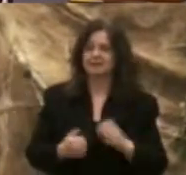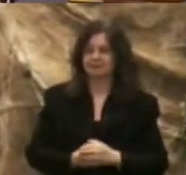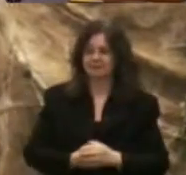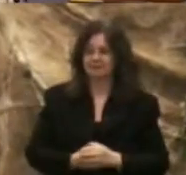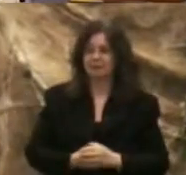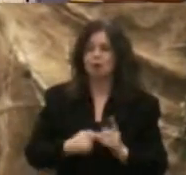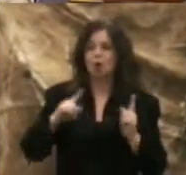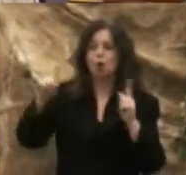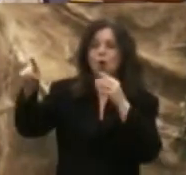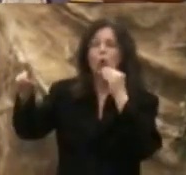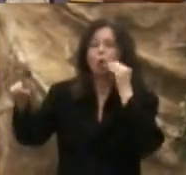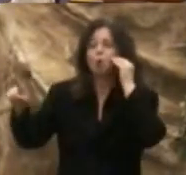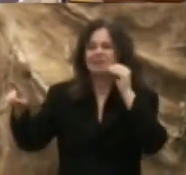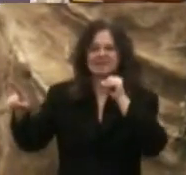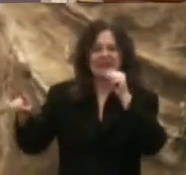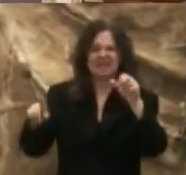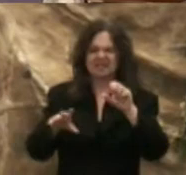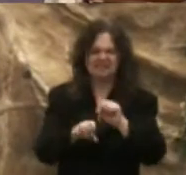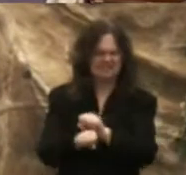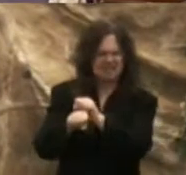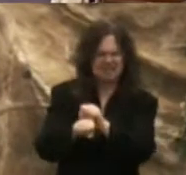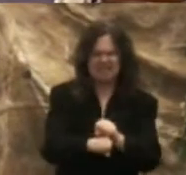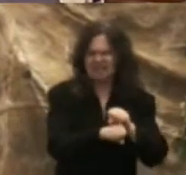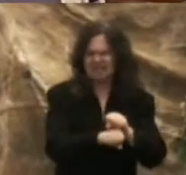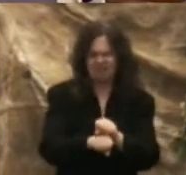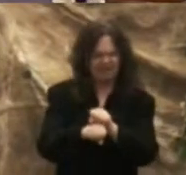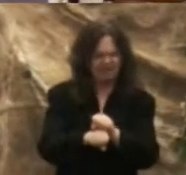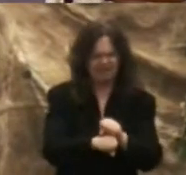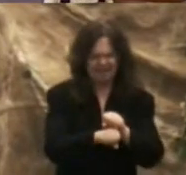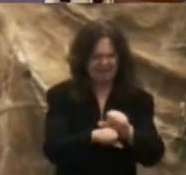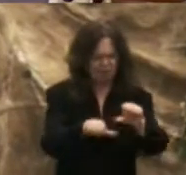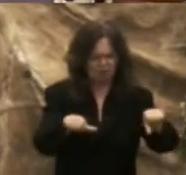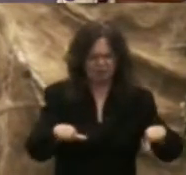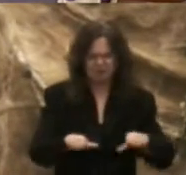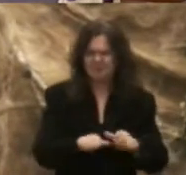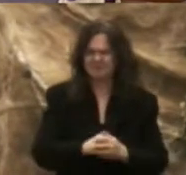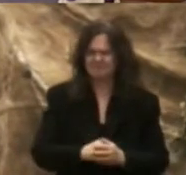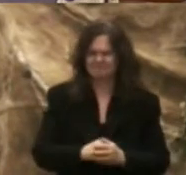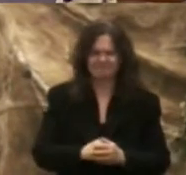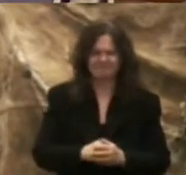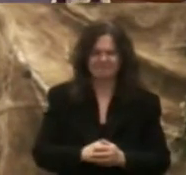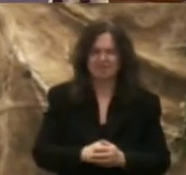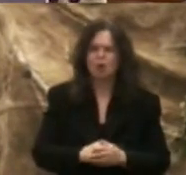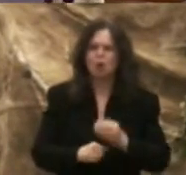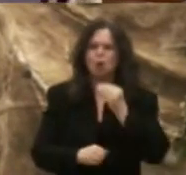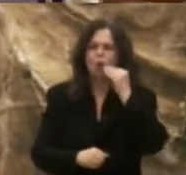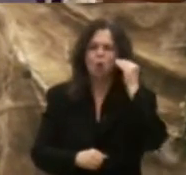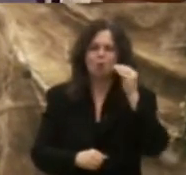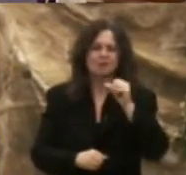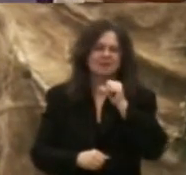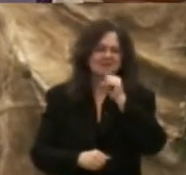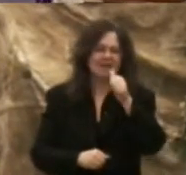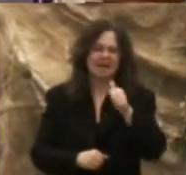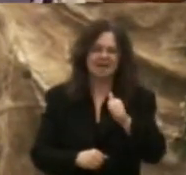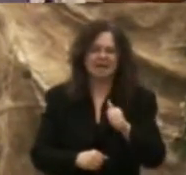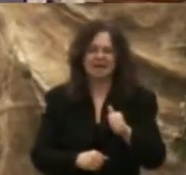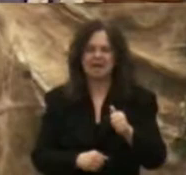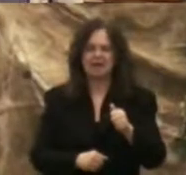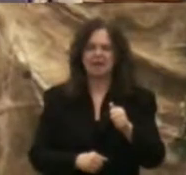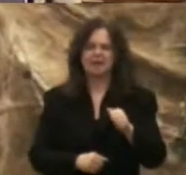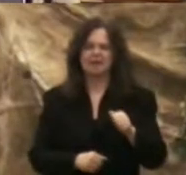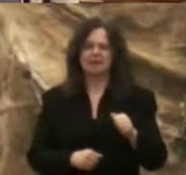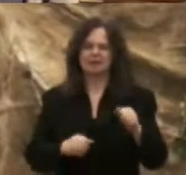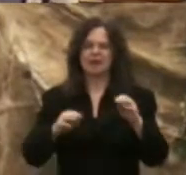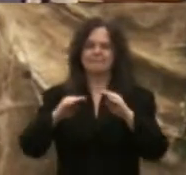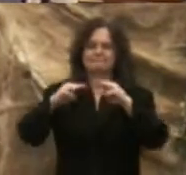not the slave quarters. Home is not the mansion on the plantation where some are